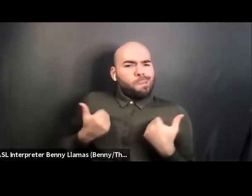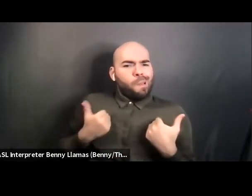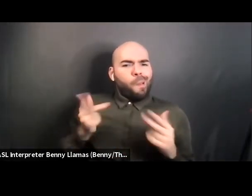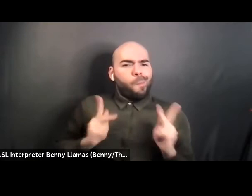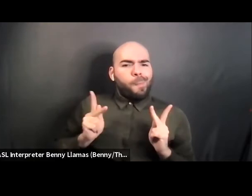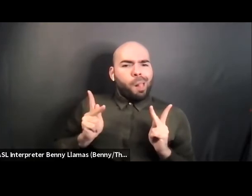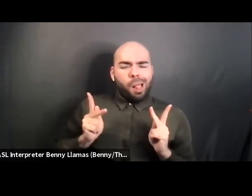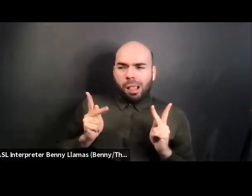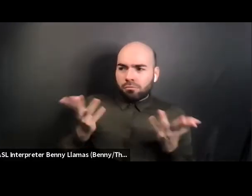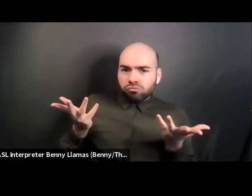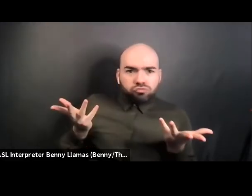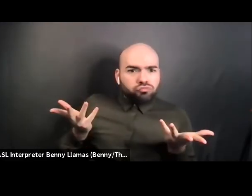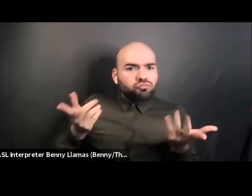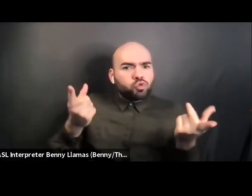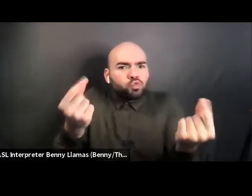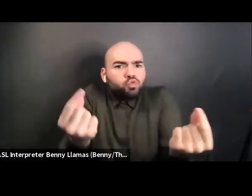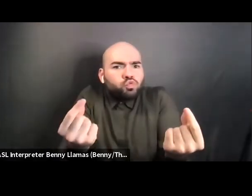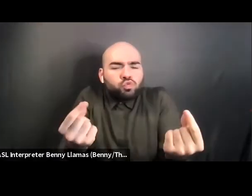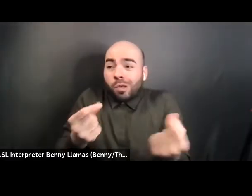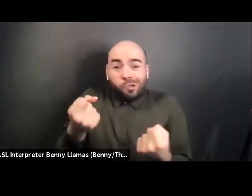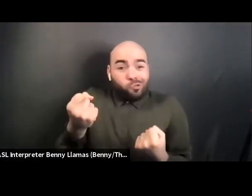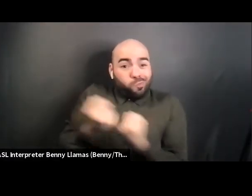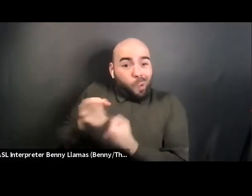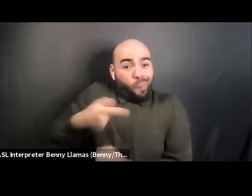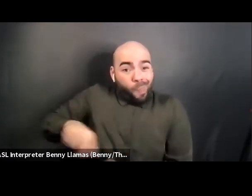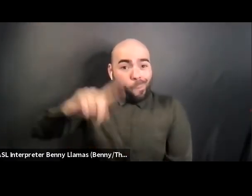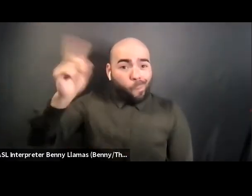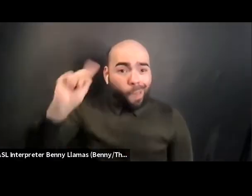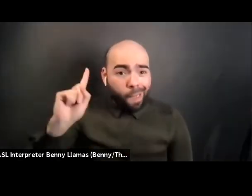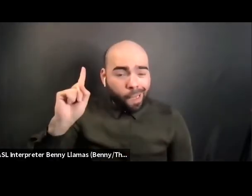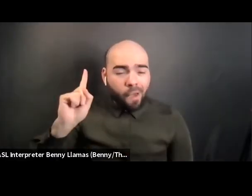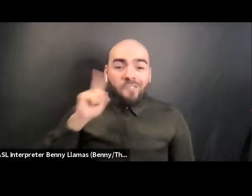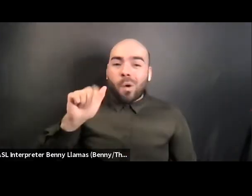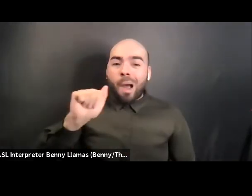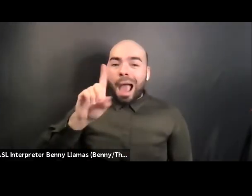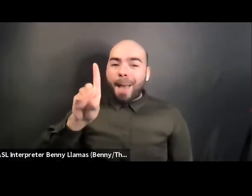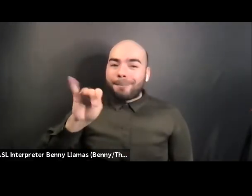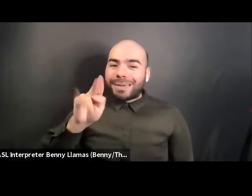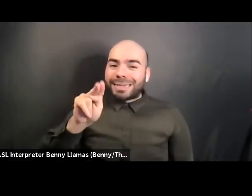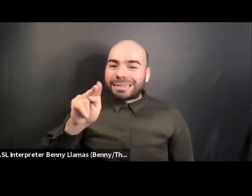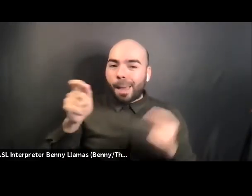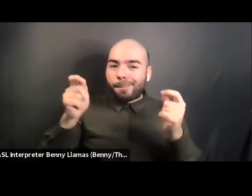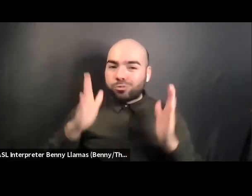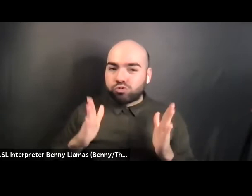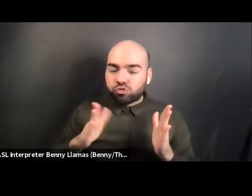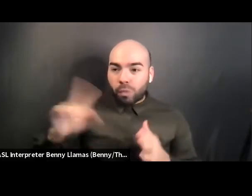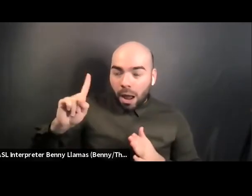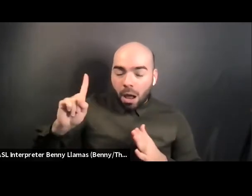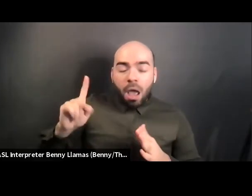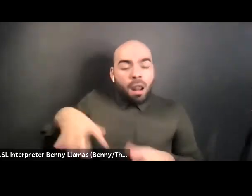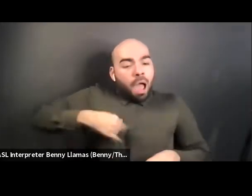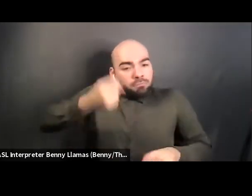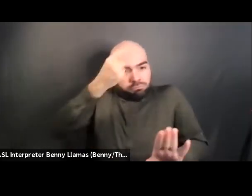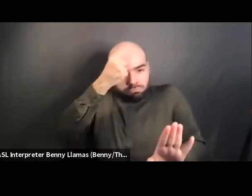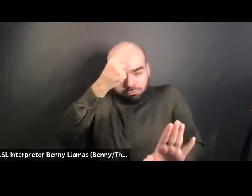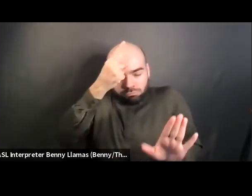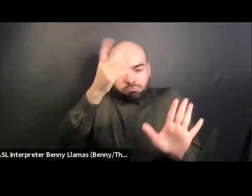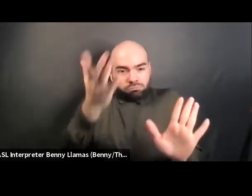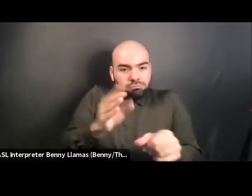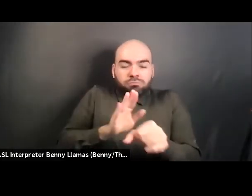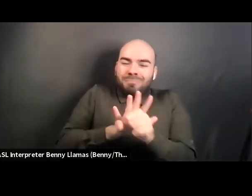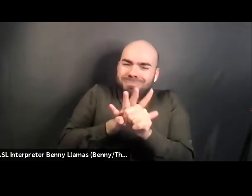young administrators? And I want to be clear that I asked this question from a place of abundance and a place that understands that there is enough support,